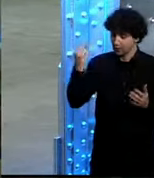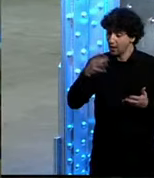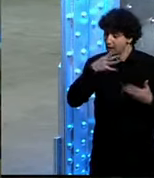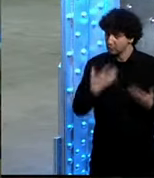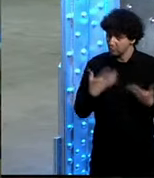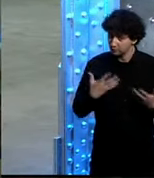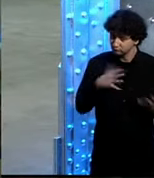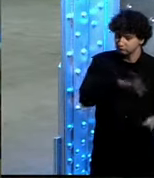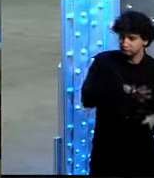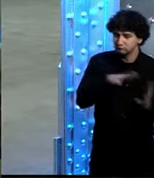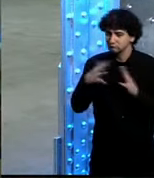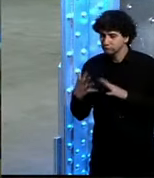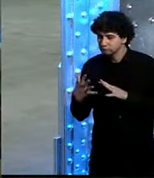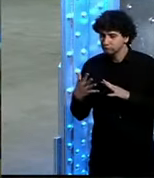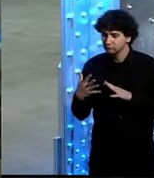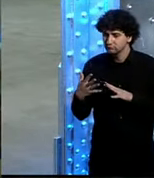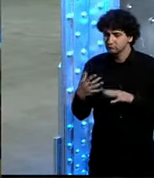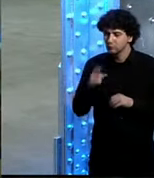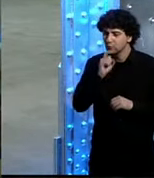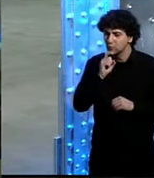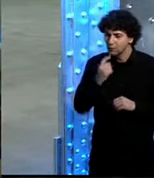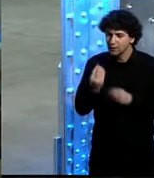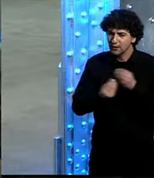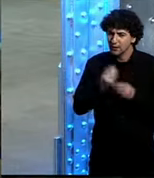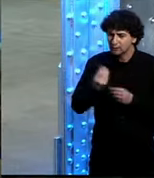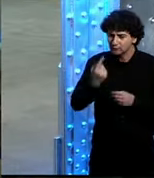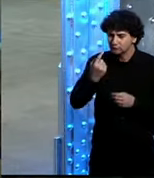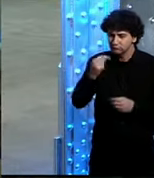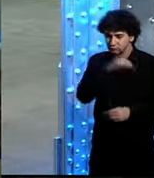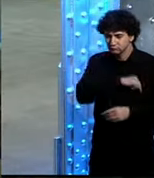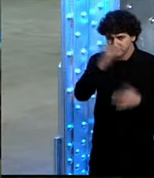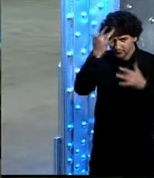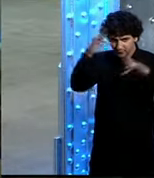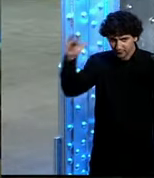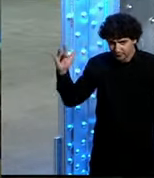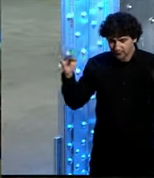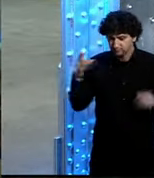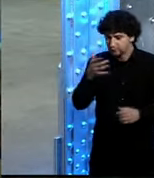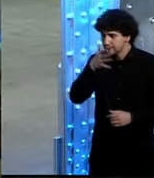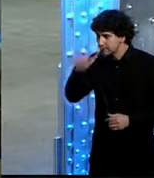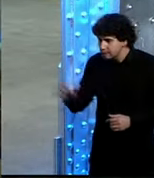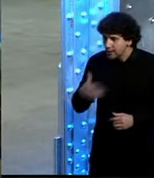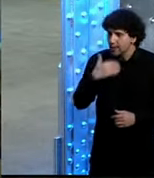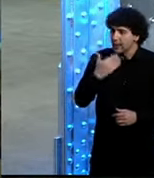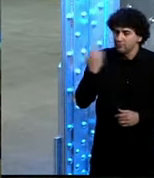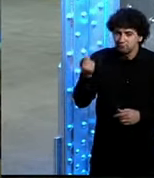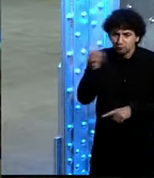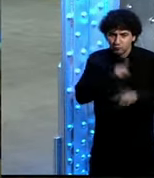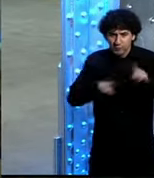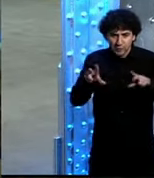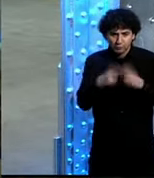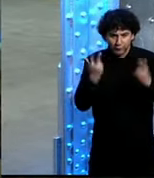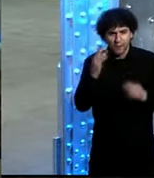ways to use the tools in order to create, to raise awareness, to